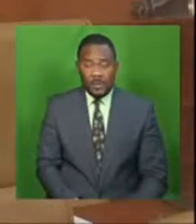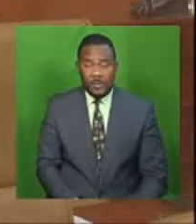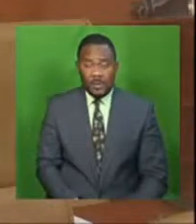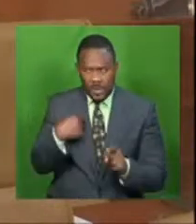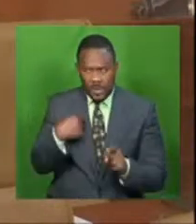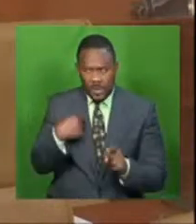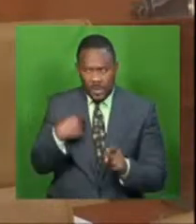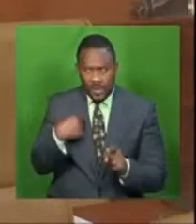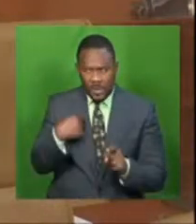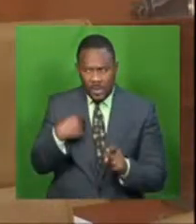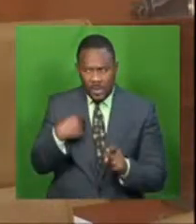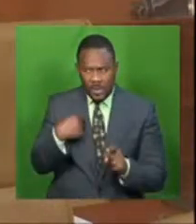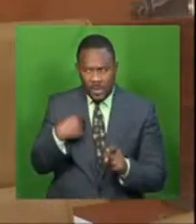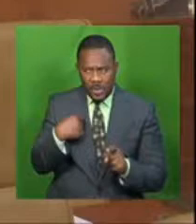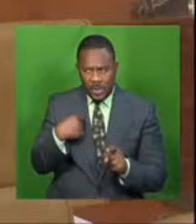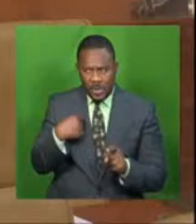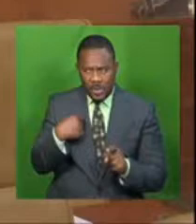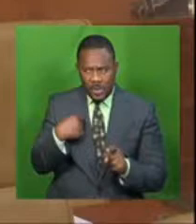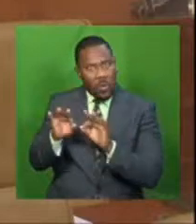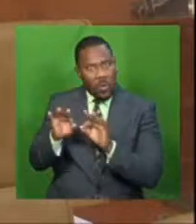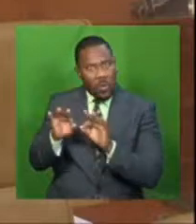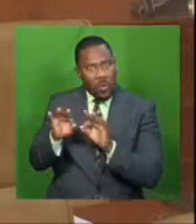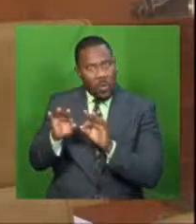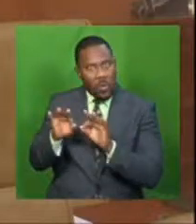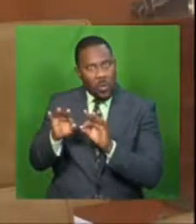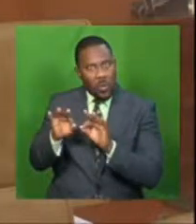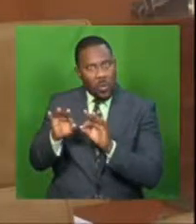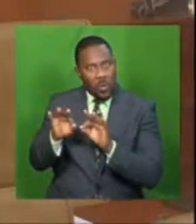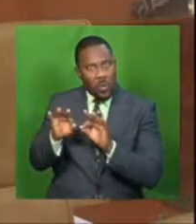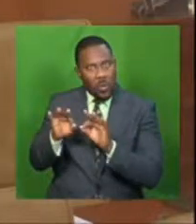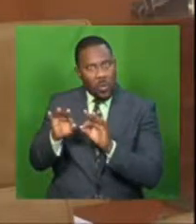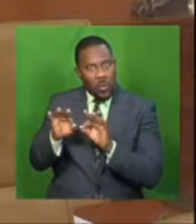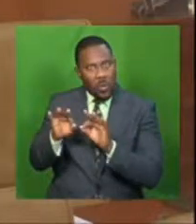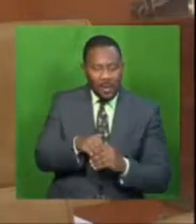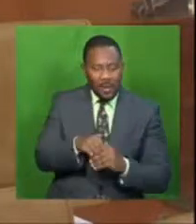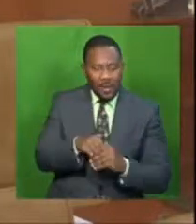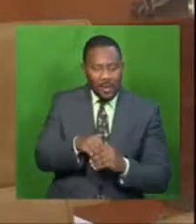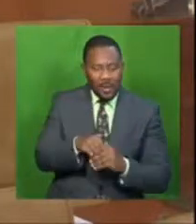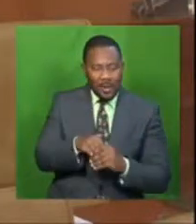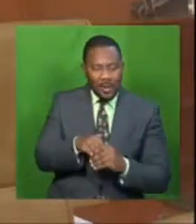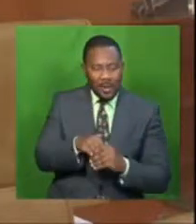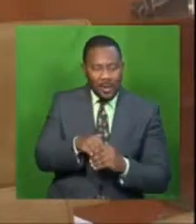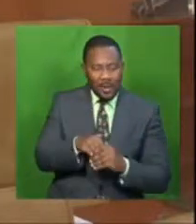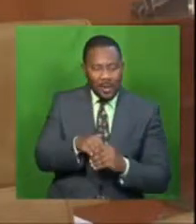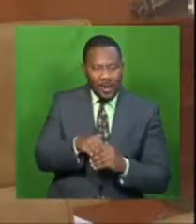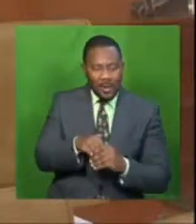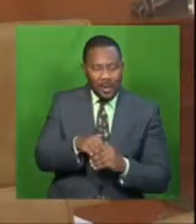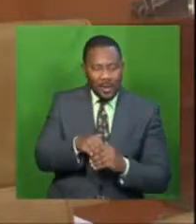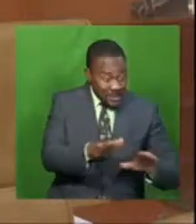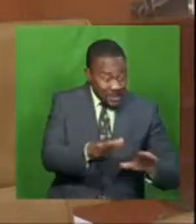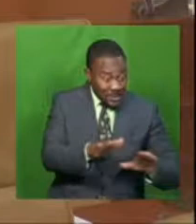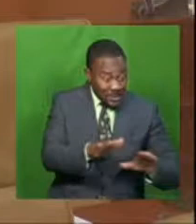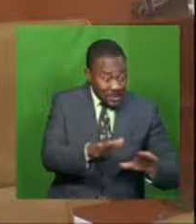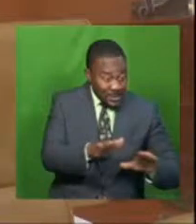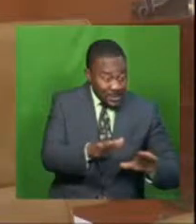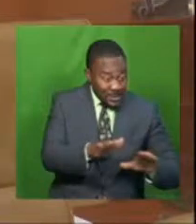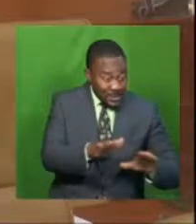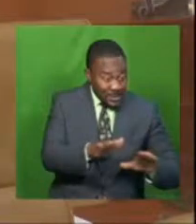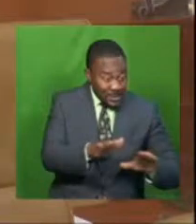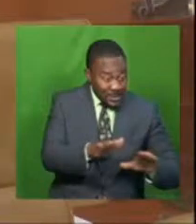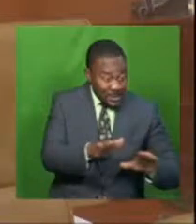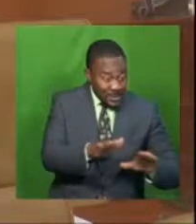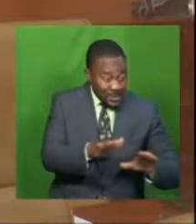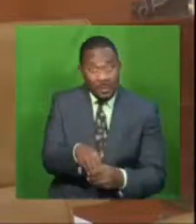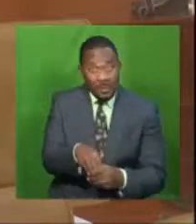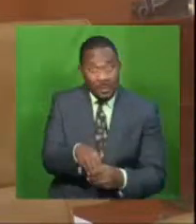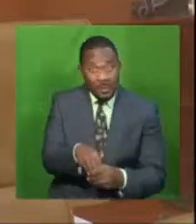are leaving the future for the children. So it is very important that if we cannot